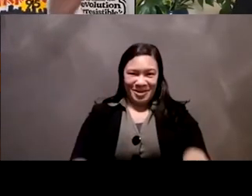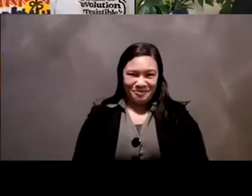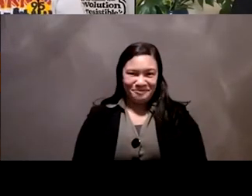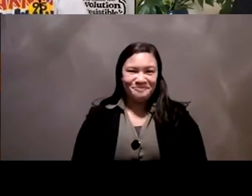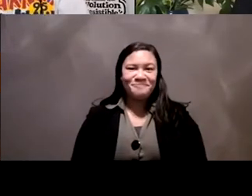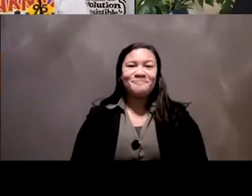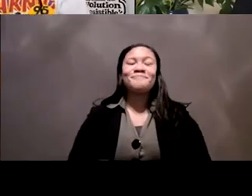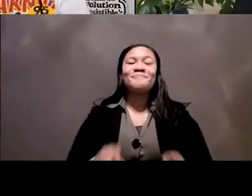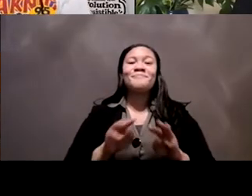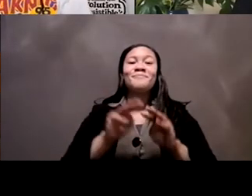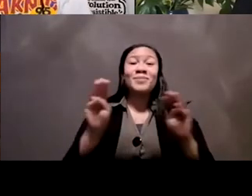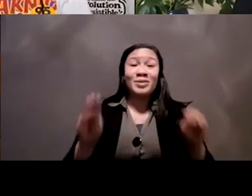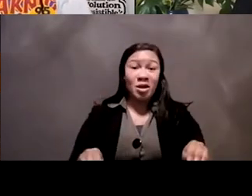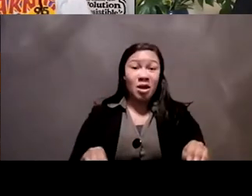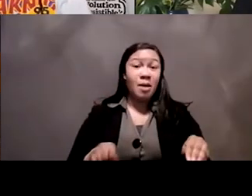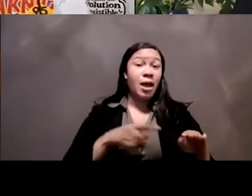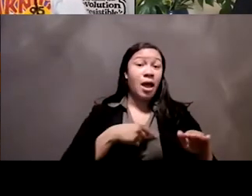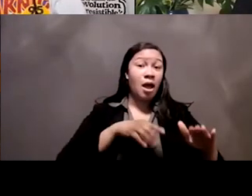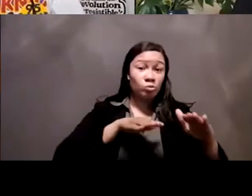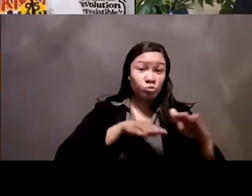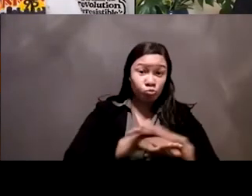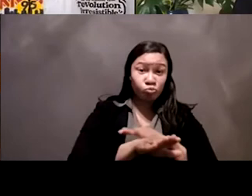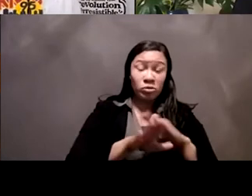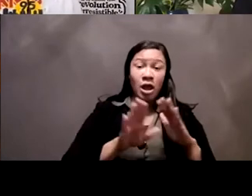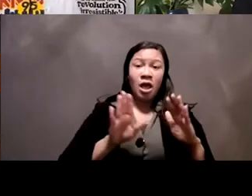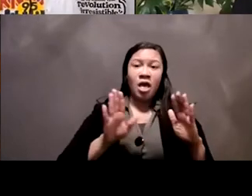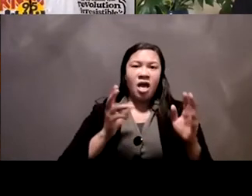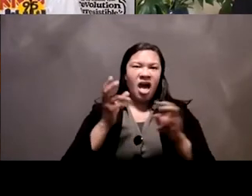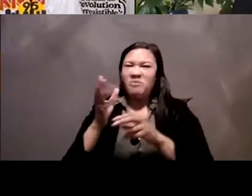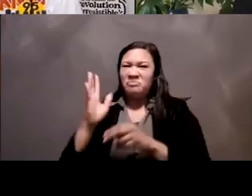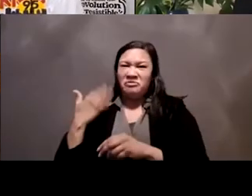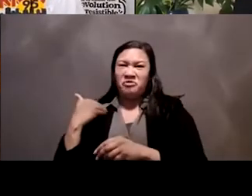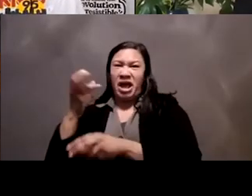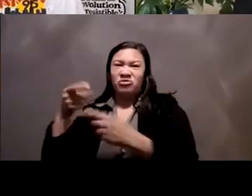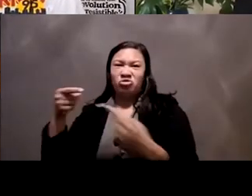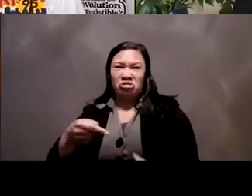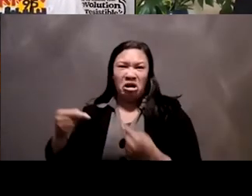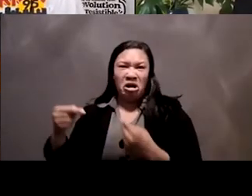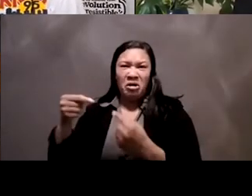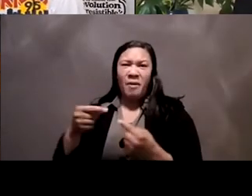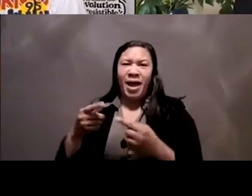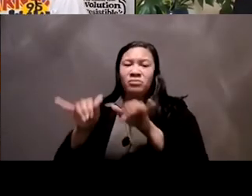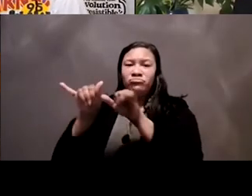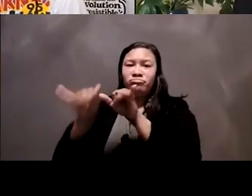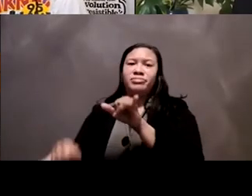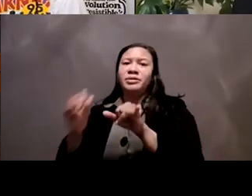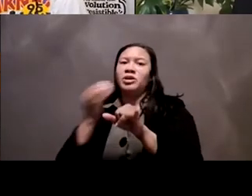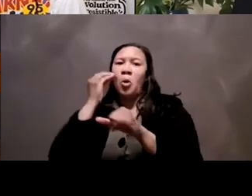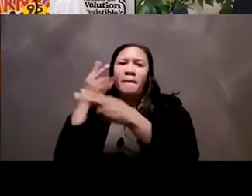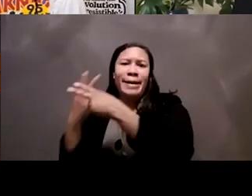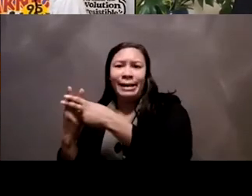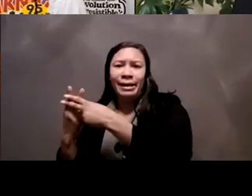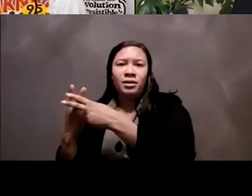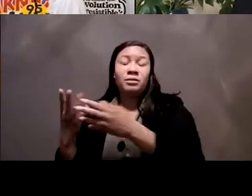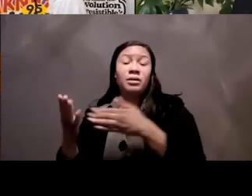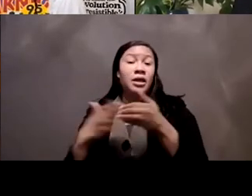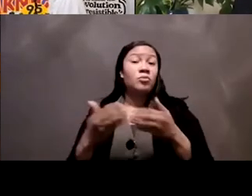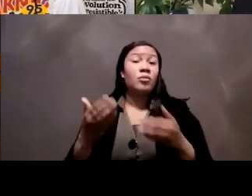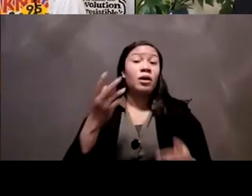hard time just like leaving the house. And I saw Colleen